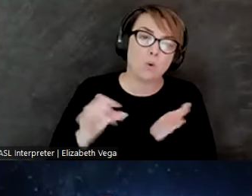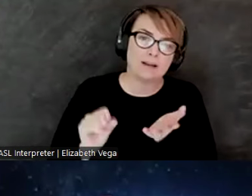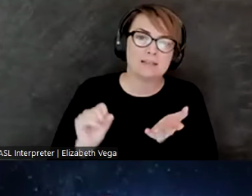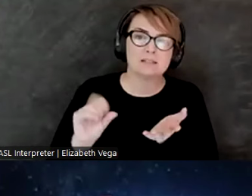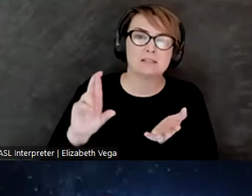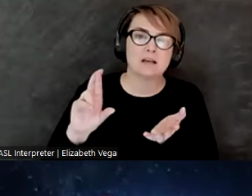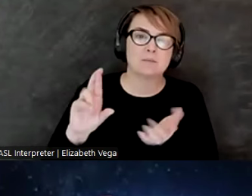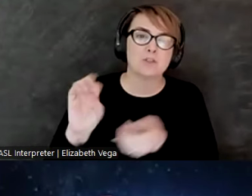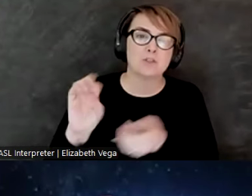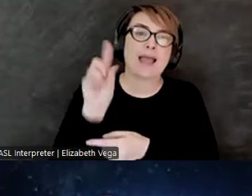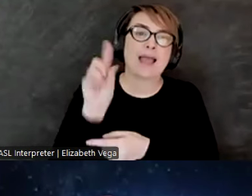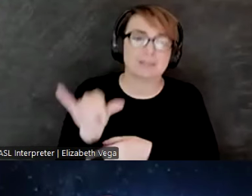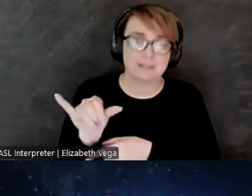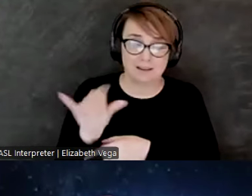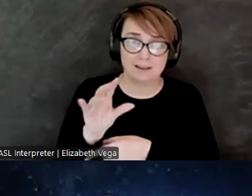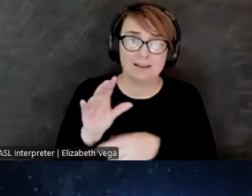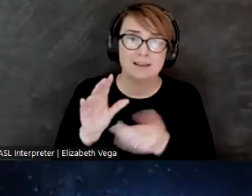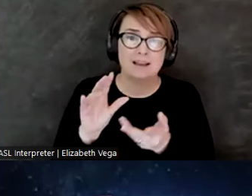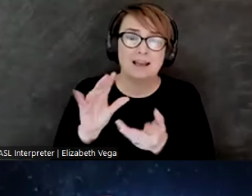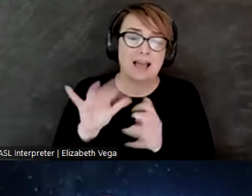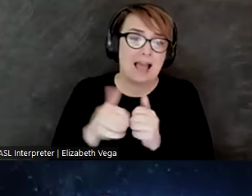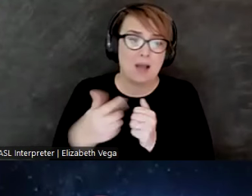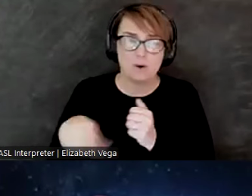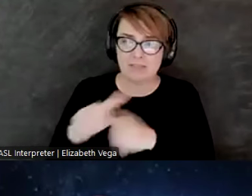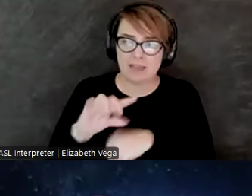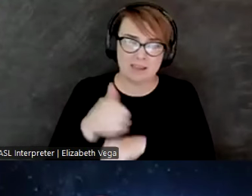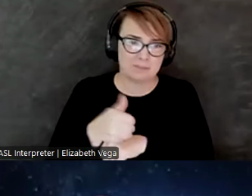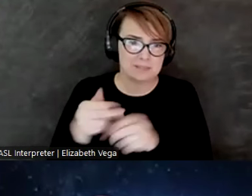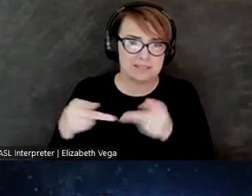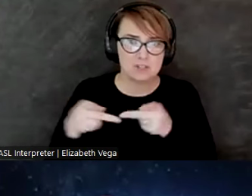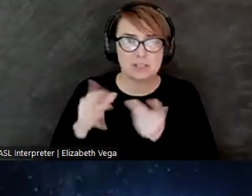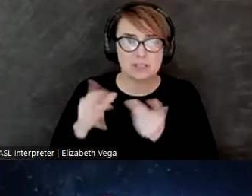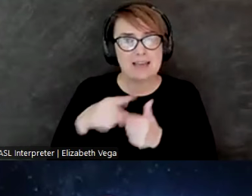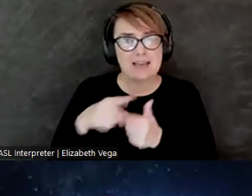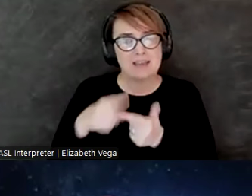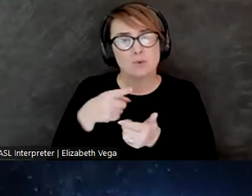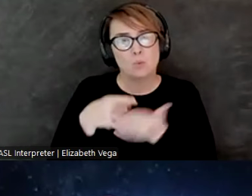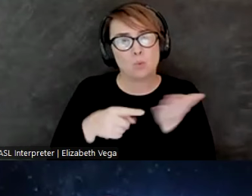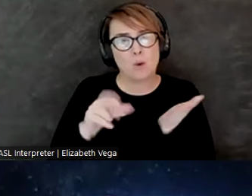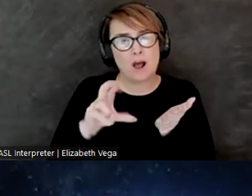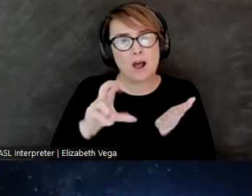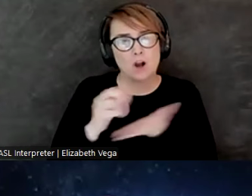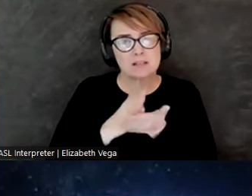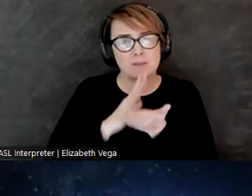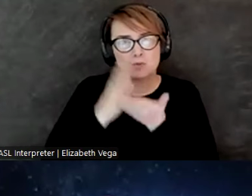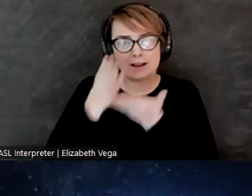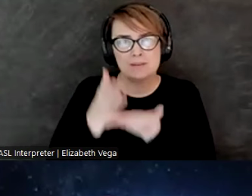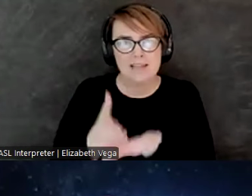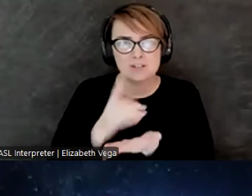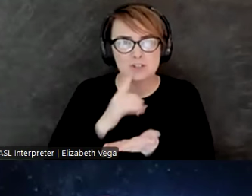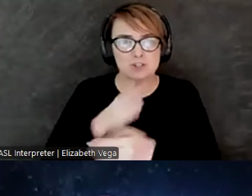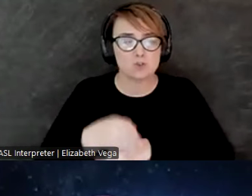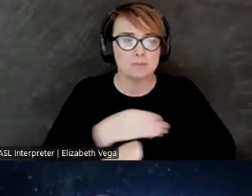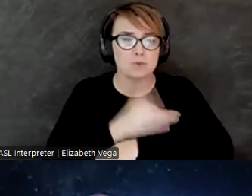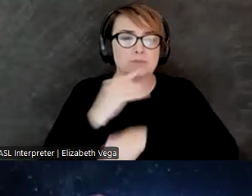some recommendations that can improve the process so that it really can